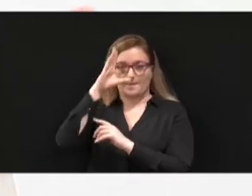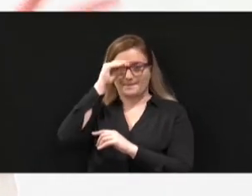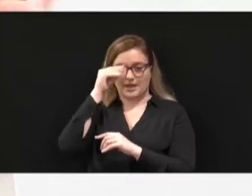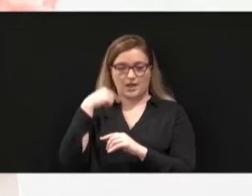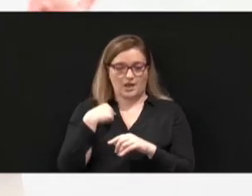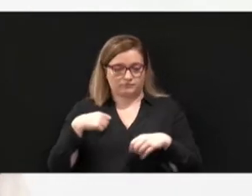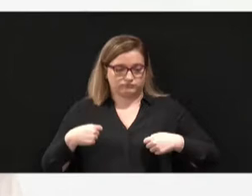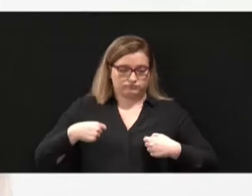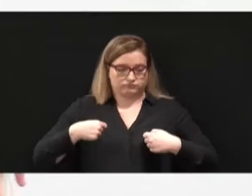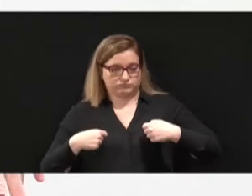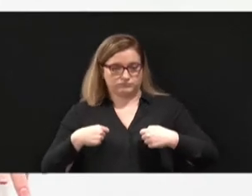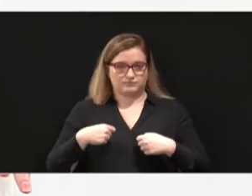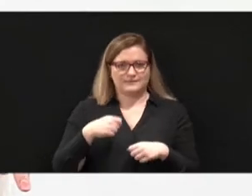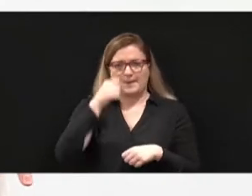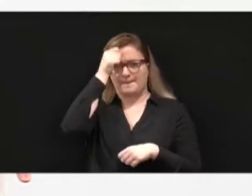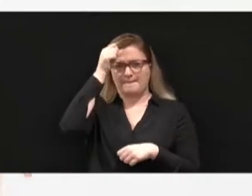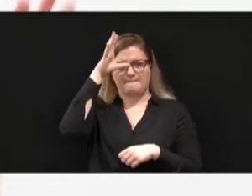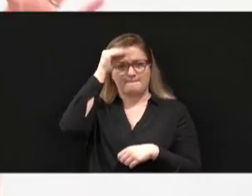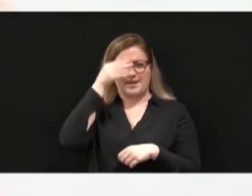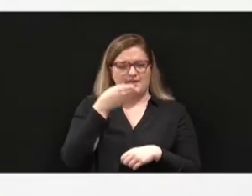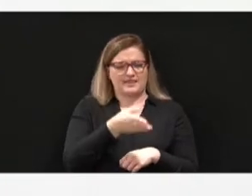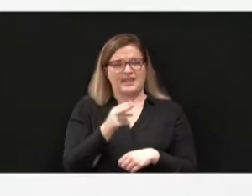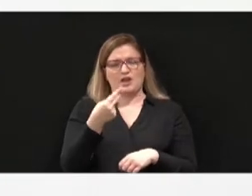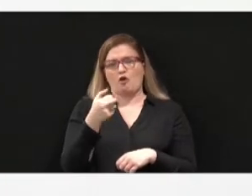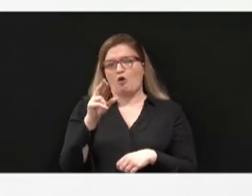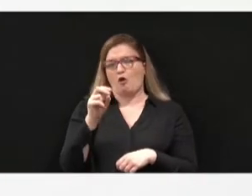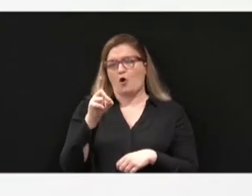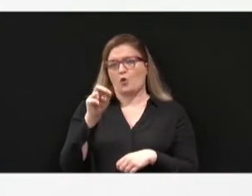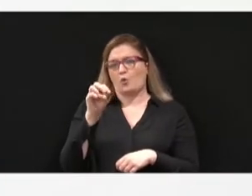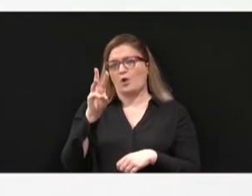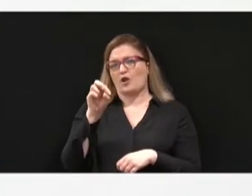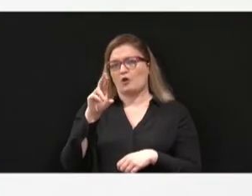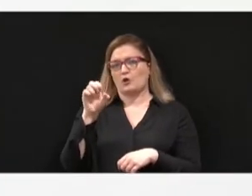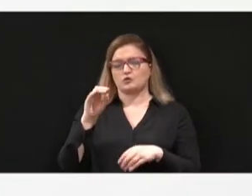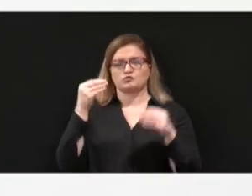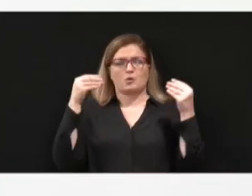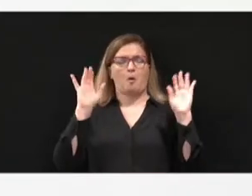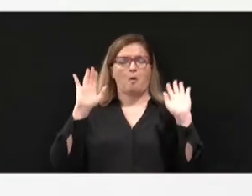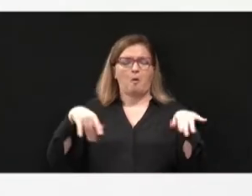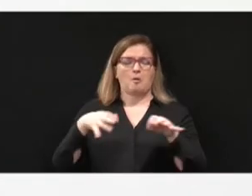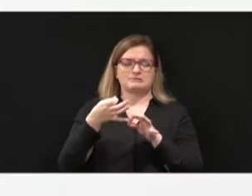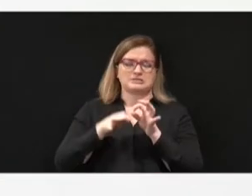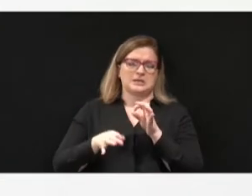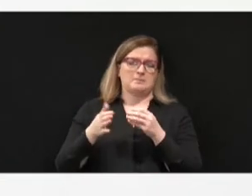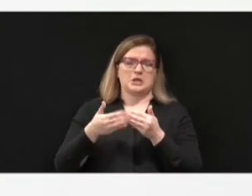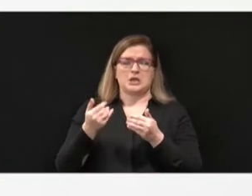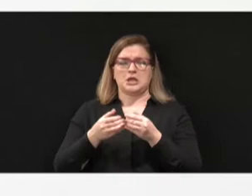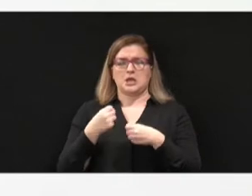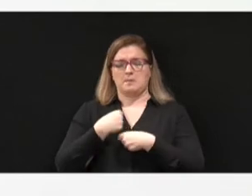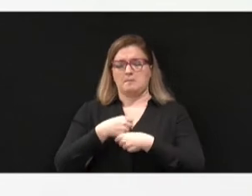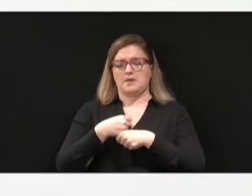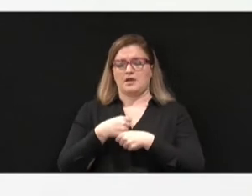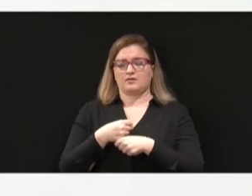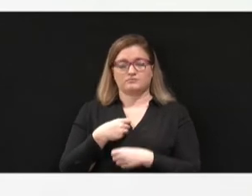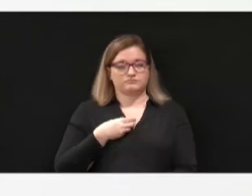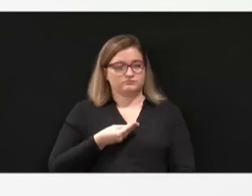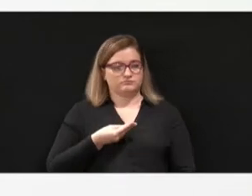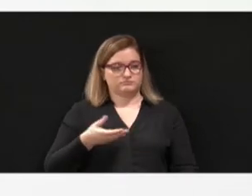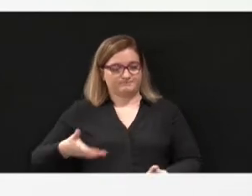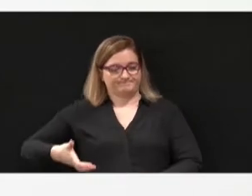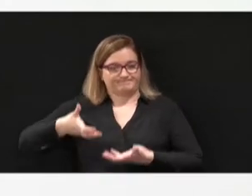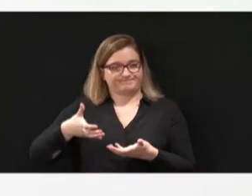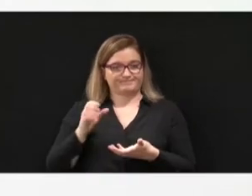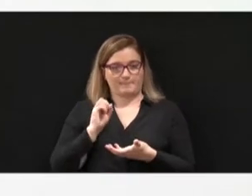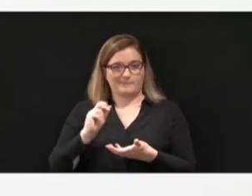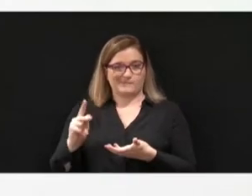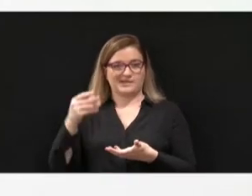at the hardware store told me it was easy to put together, super simple. So I took it back to him and I said, all right, you told me this was simple, not so much. I